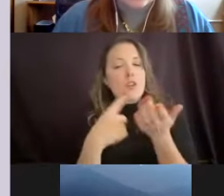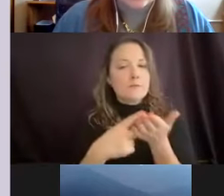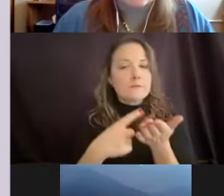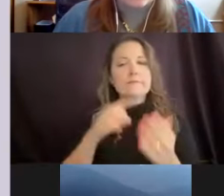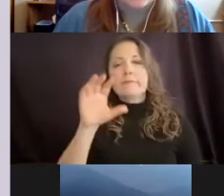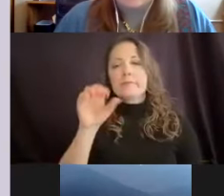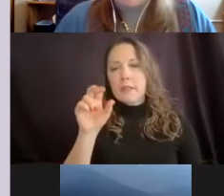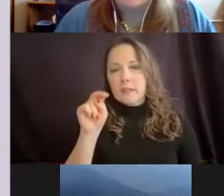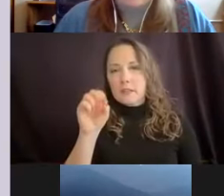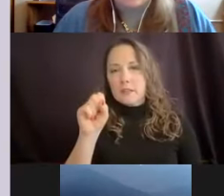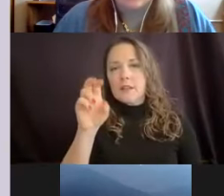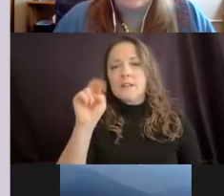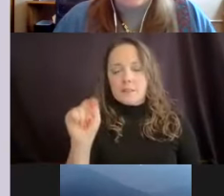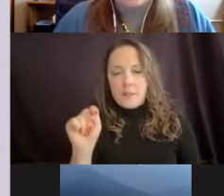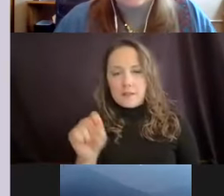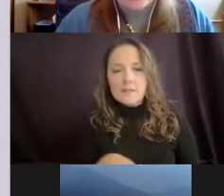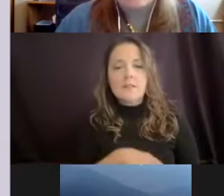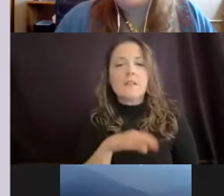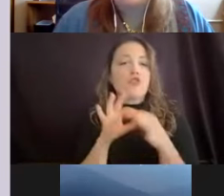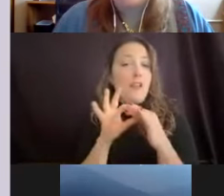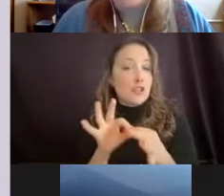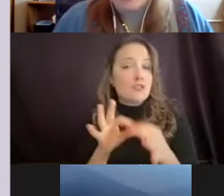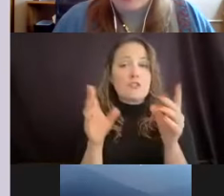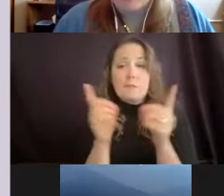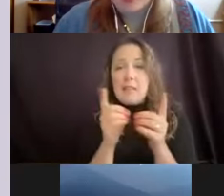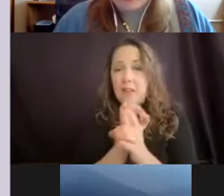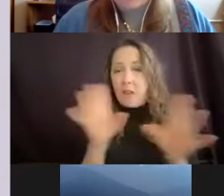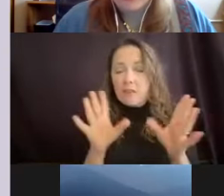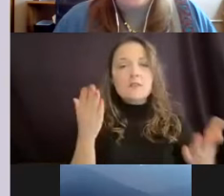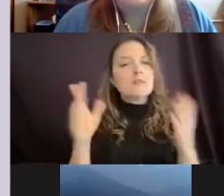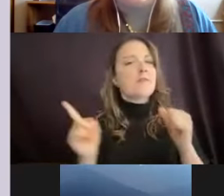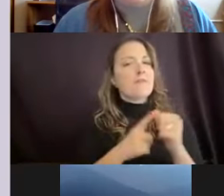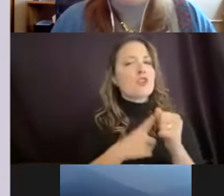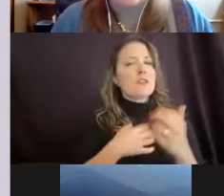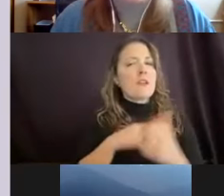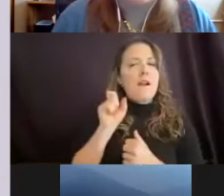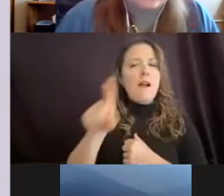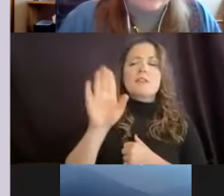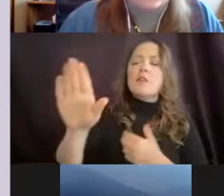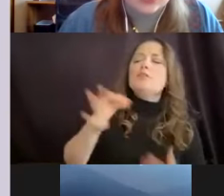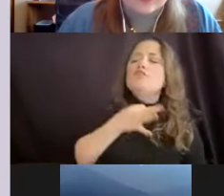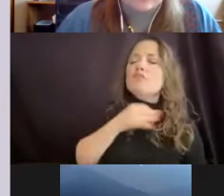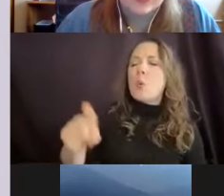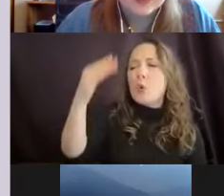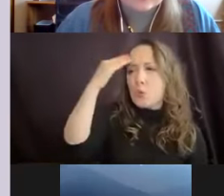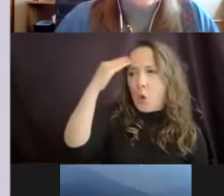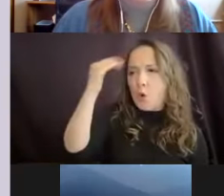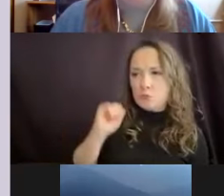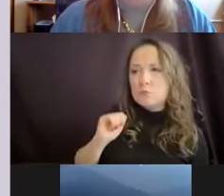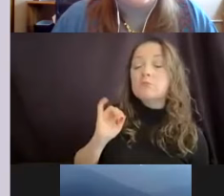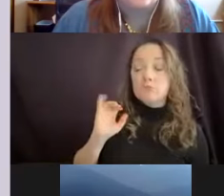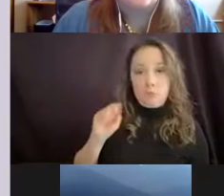about relationship and dating violence at all, you can ask them what they know first and then provide correct definitions as